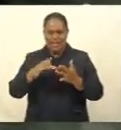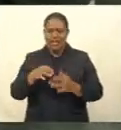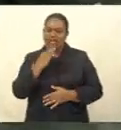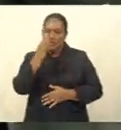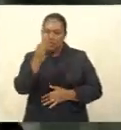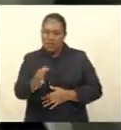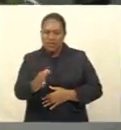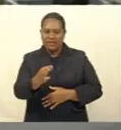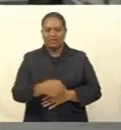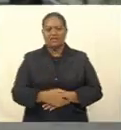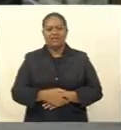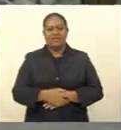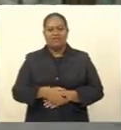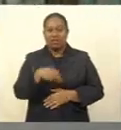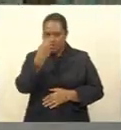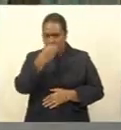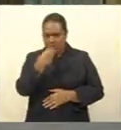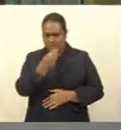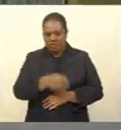to